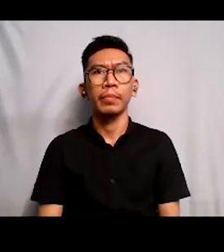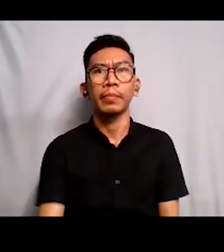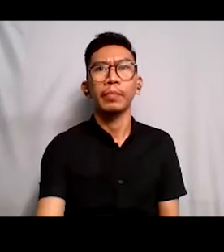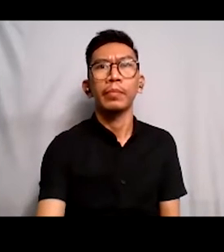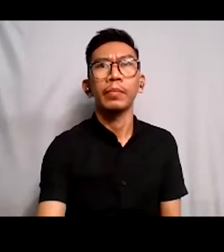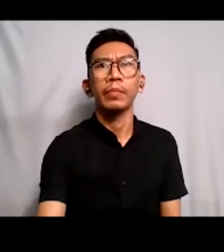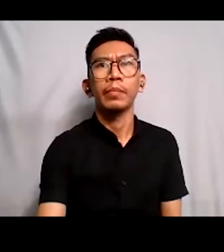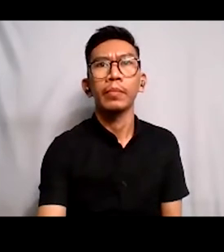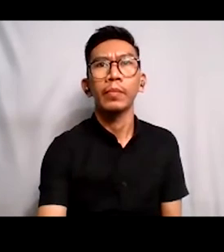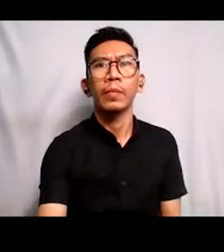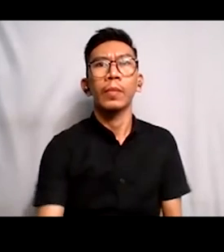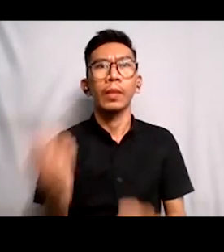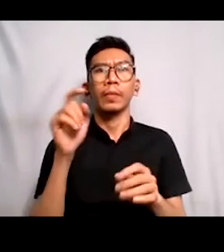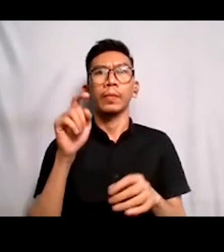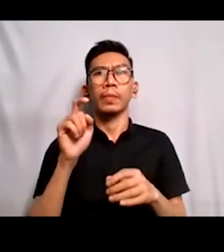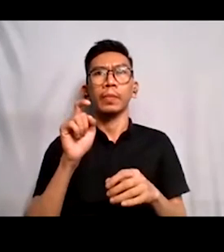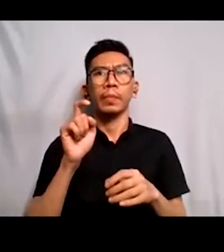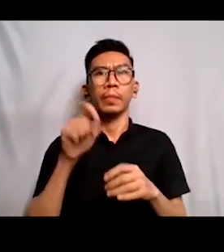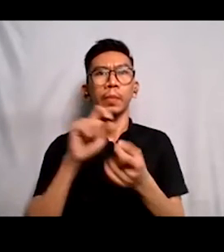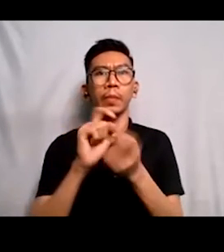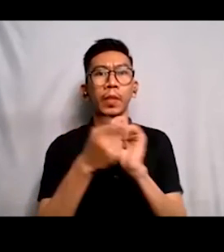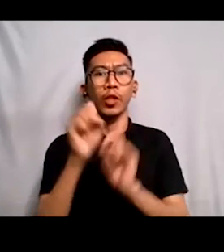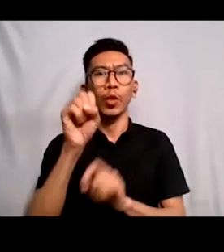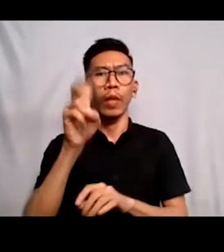But you can go back and do that after we